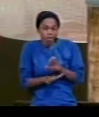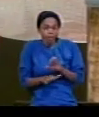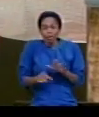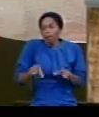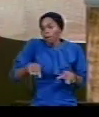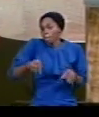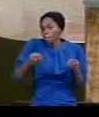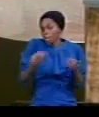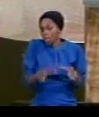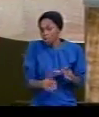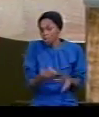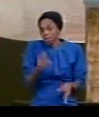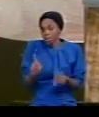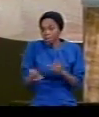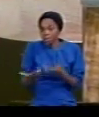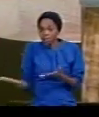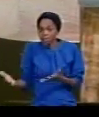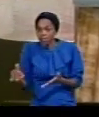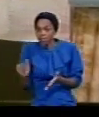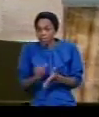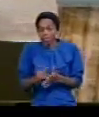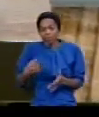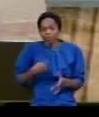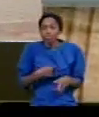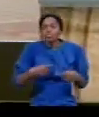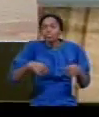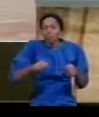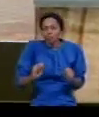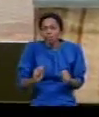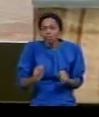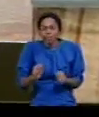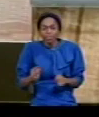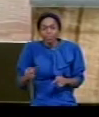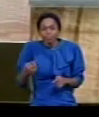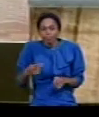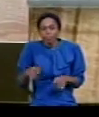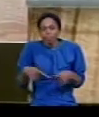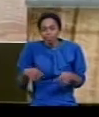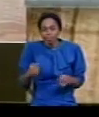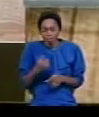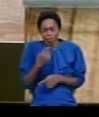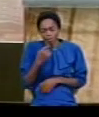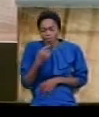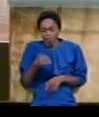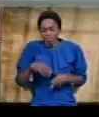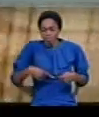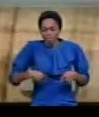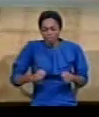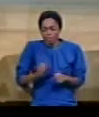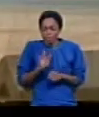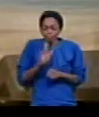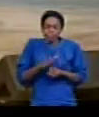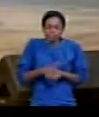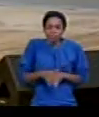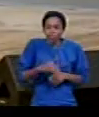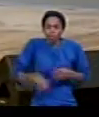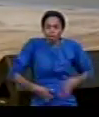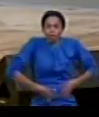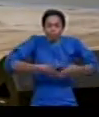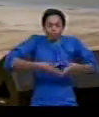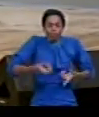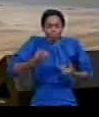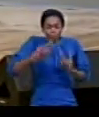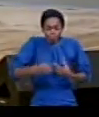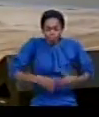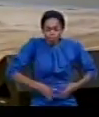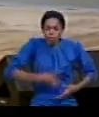other things that, you know, you try to, you grit your teeth when that anger comes and you are